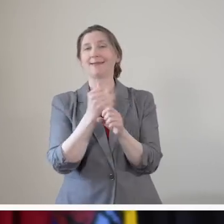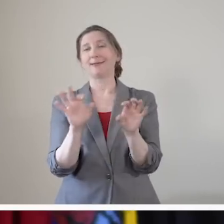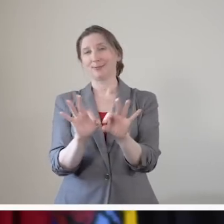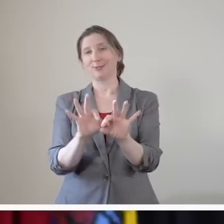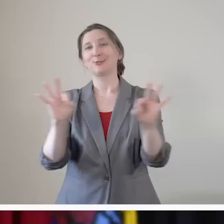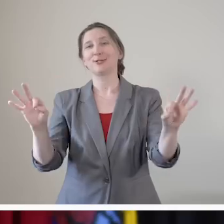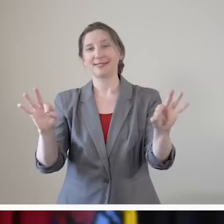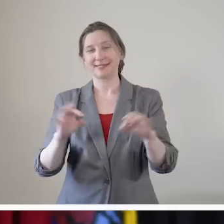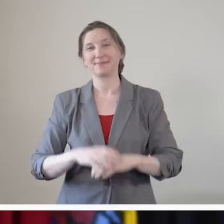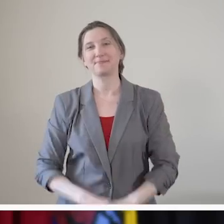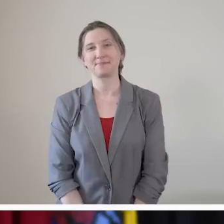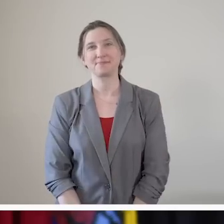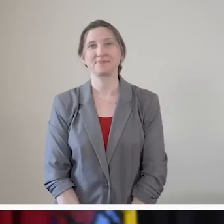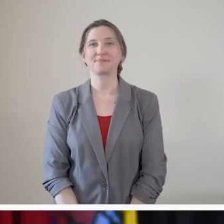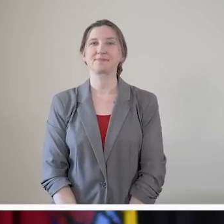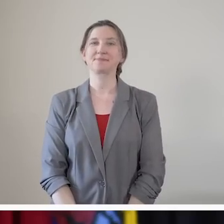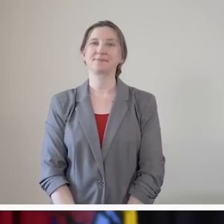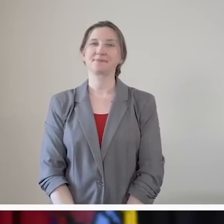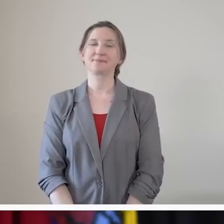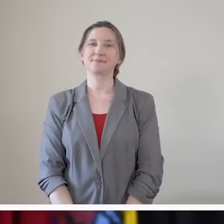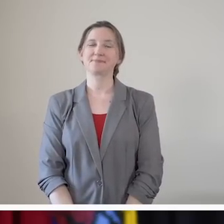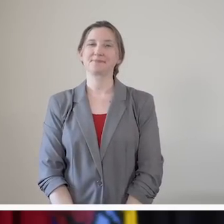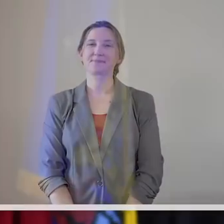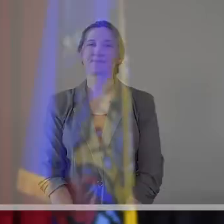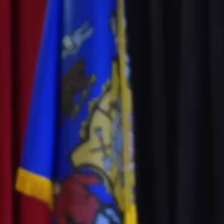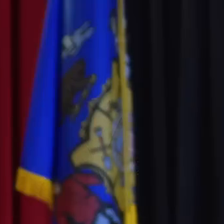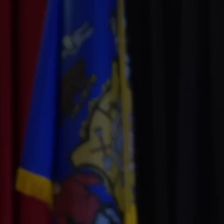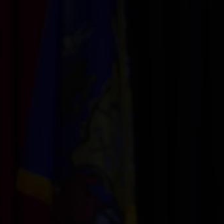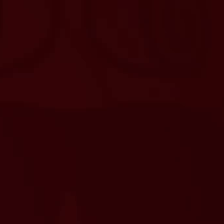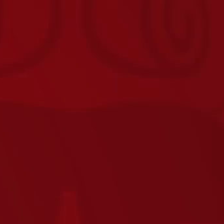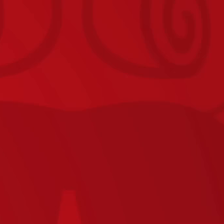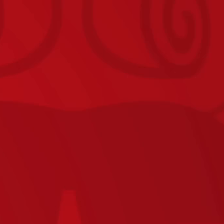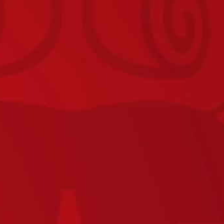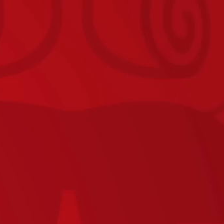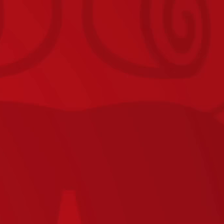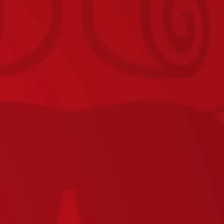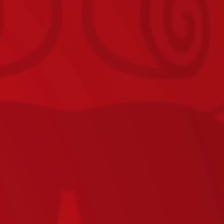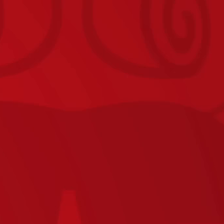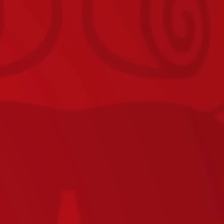the School of Business, I present these candidates for degrees.